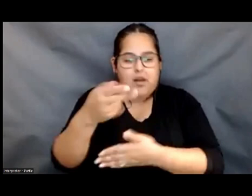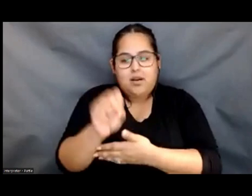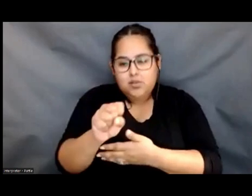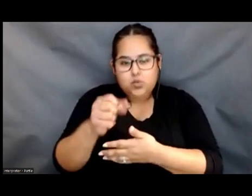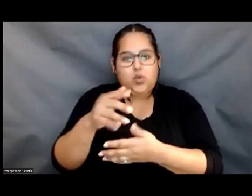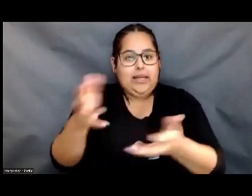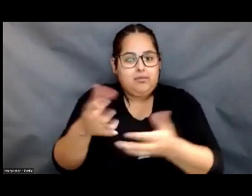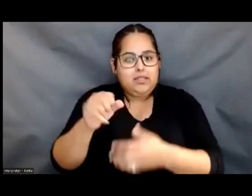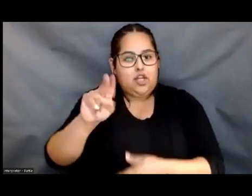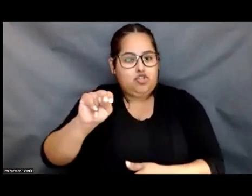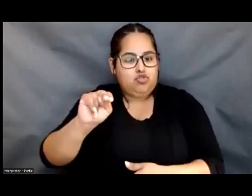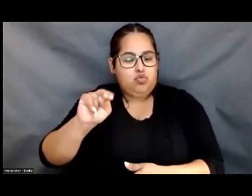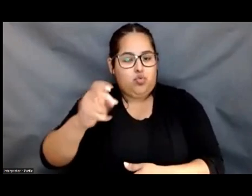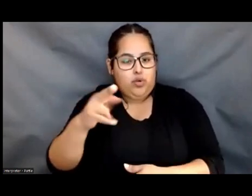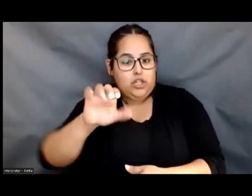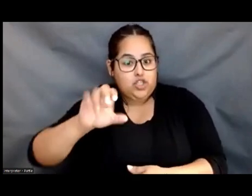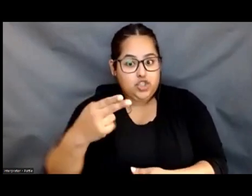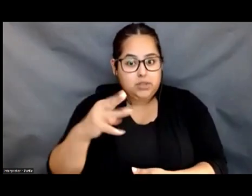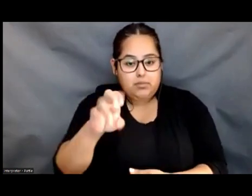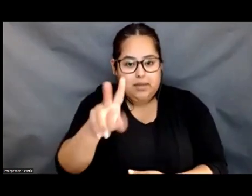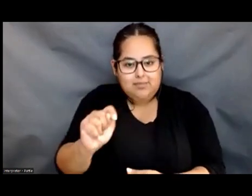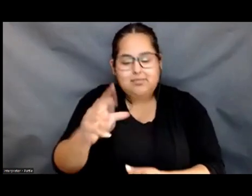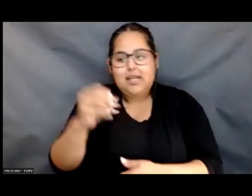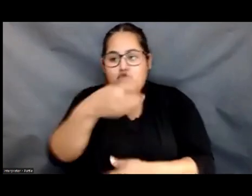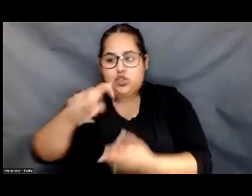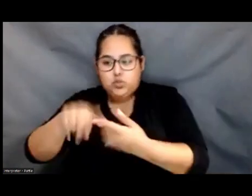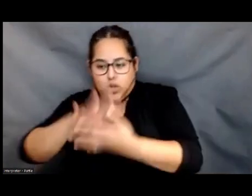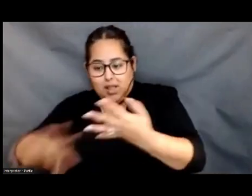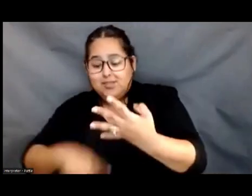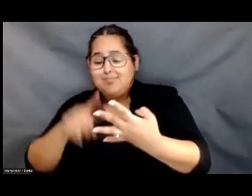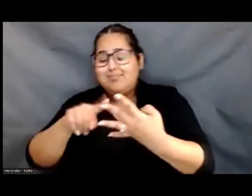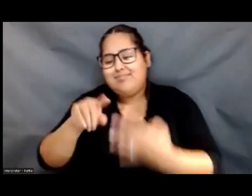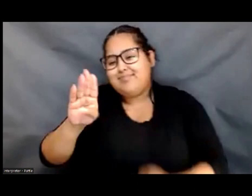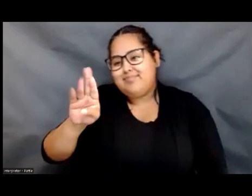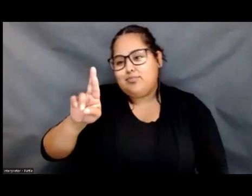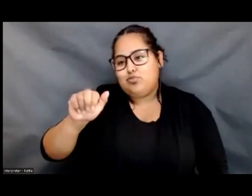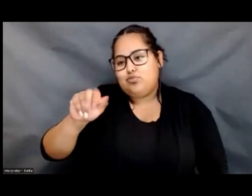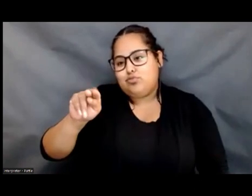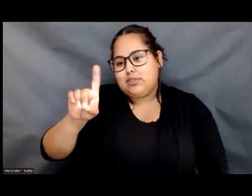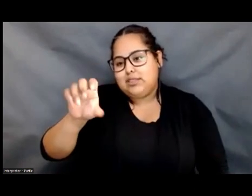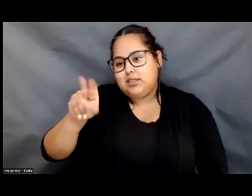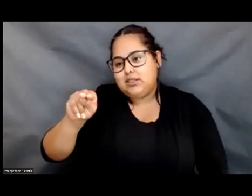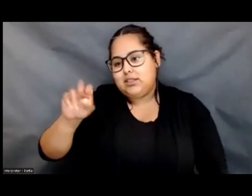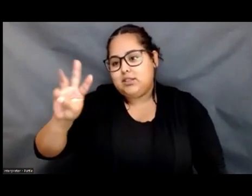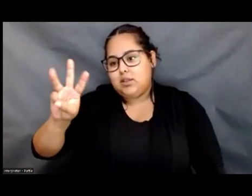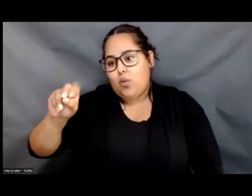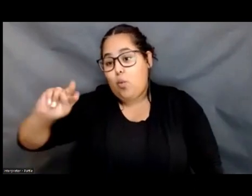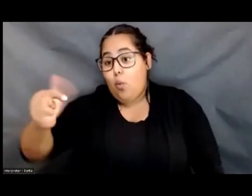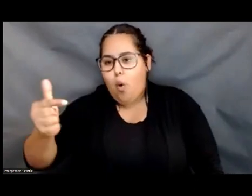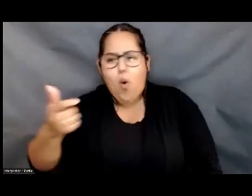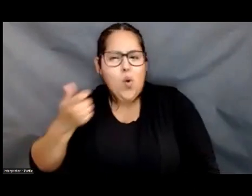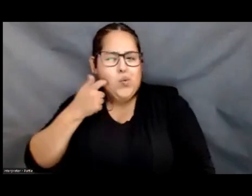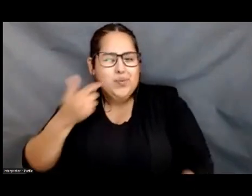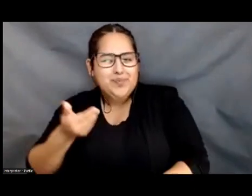college. We have a new counselor joining us. His name is Brandon Wong, and he'll be primarily focusing on transition